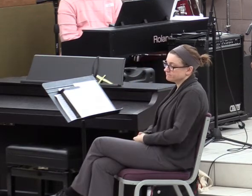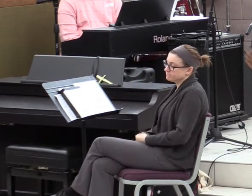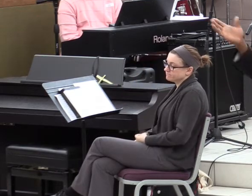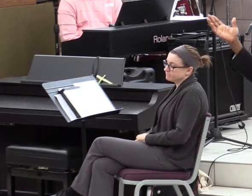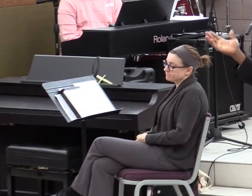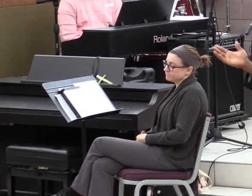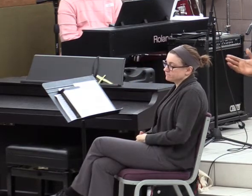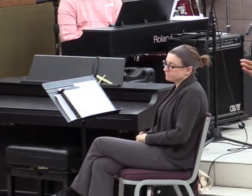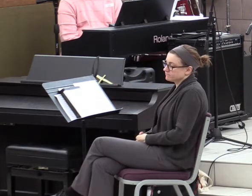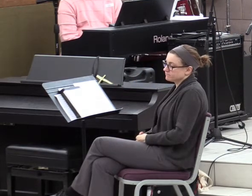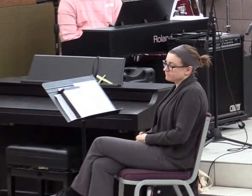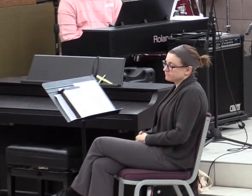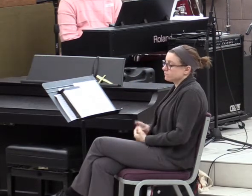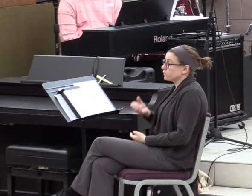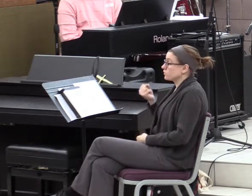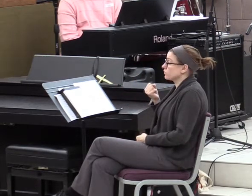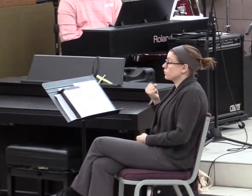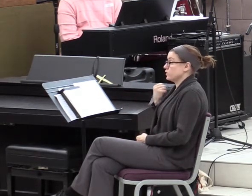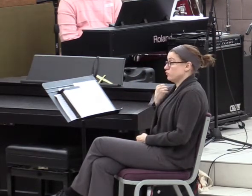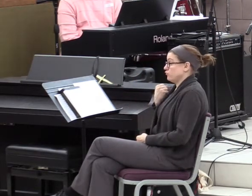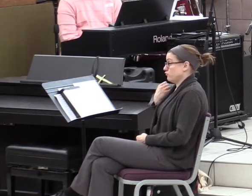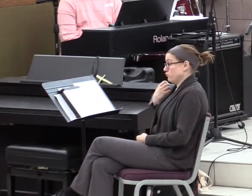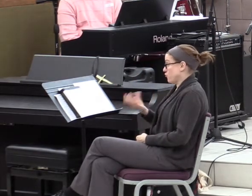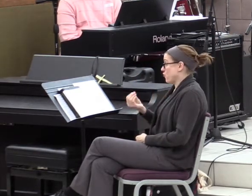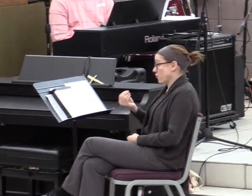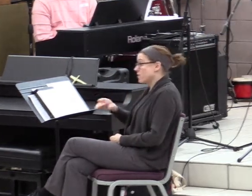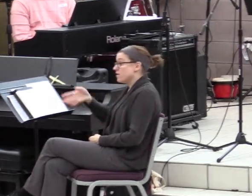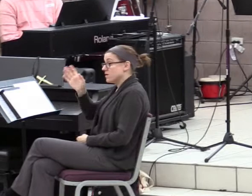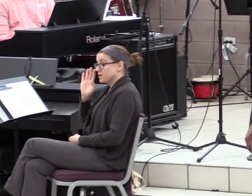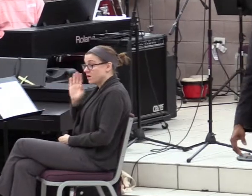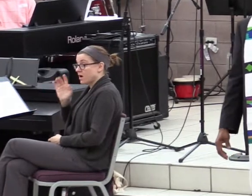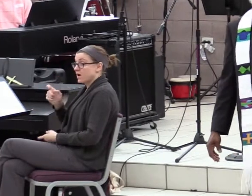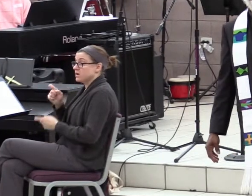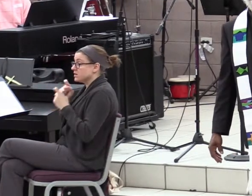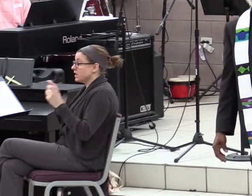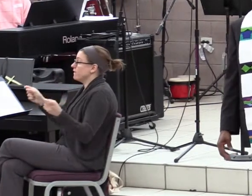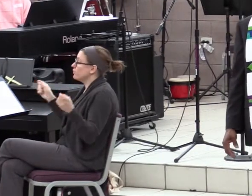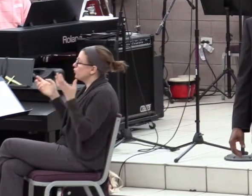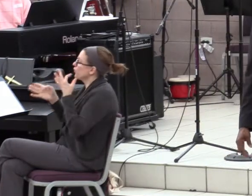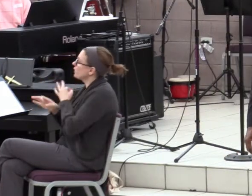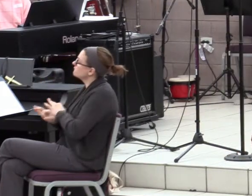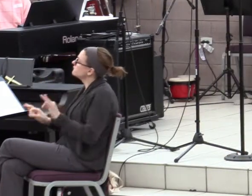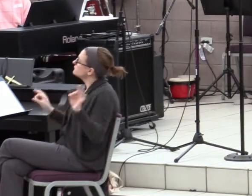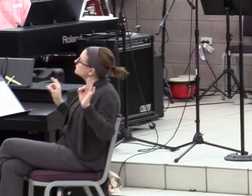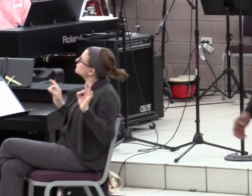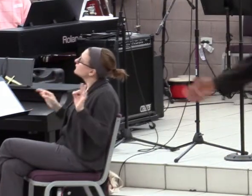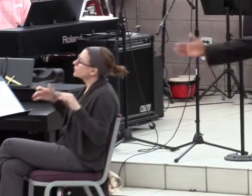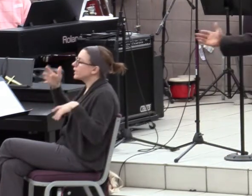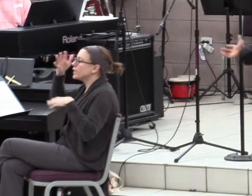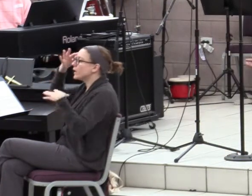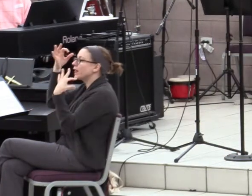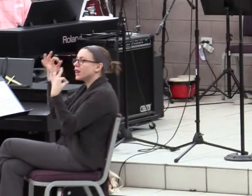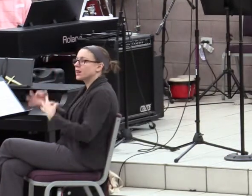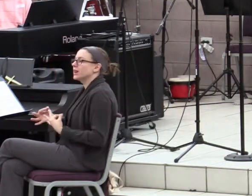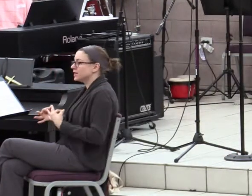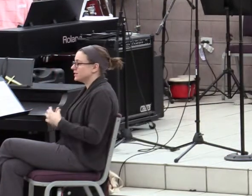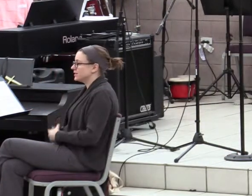So, God gave you free will. God gave you and I free